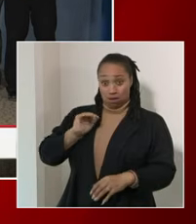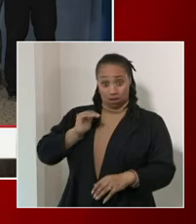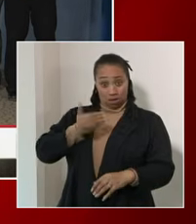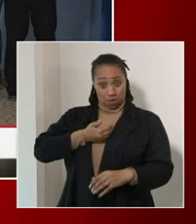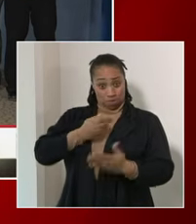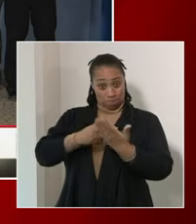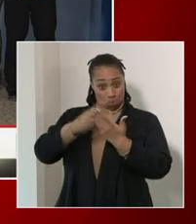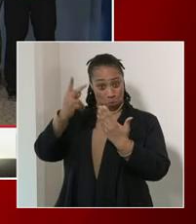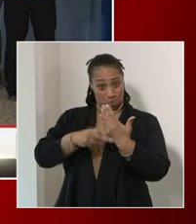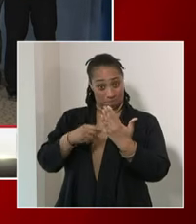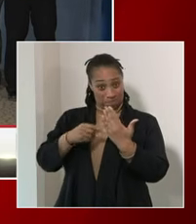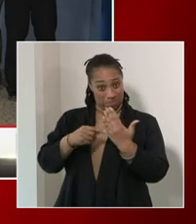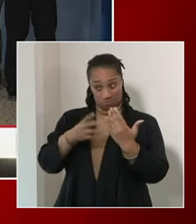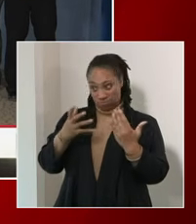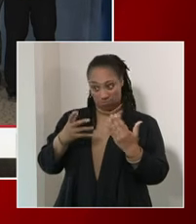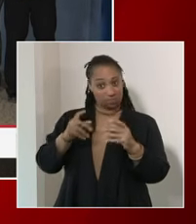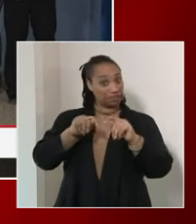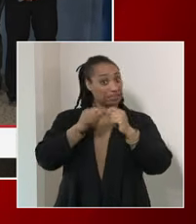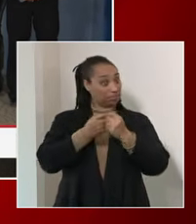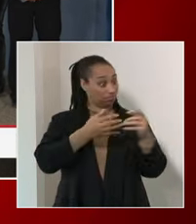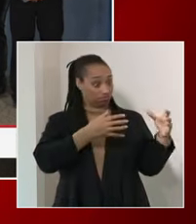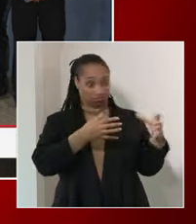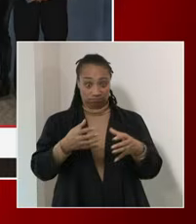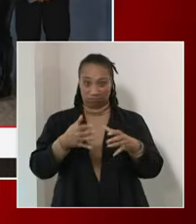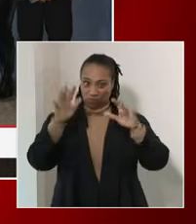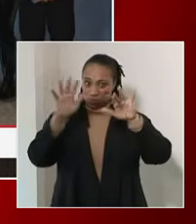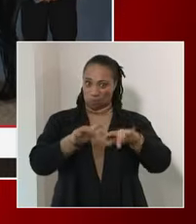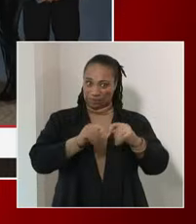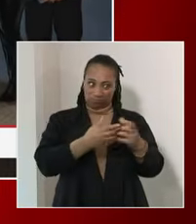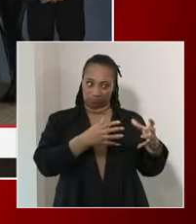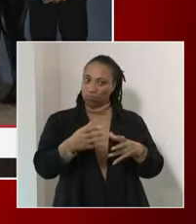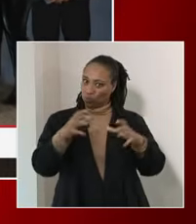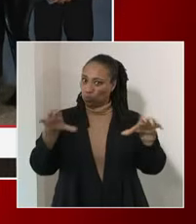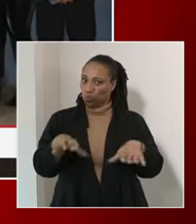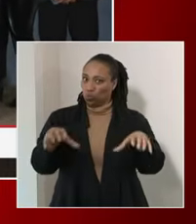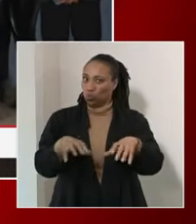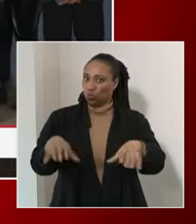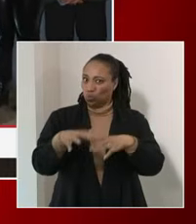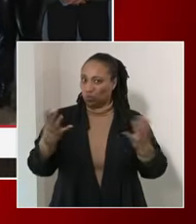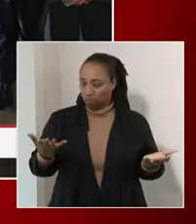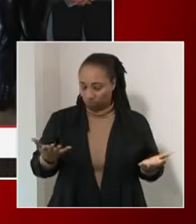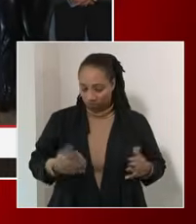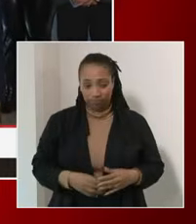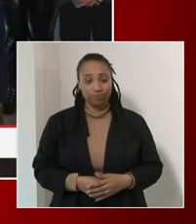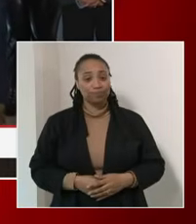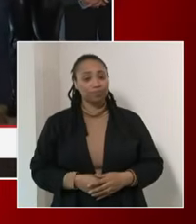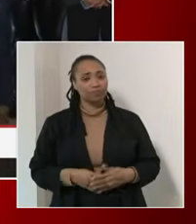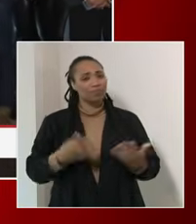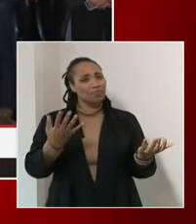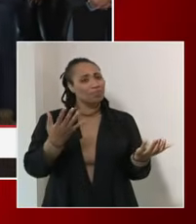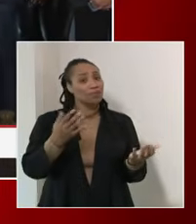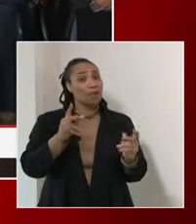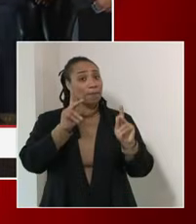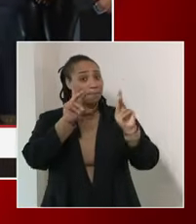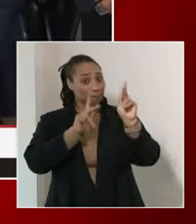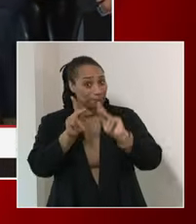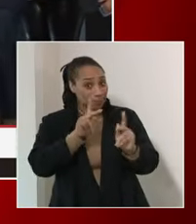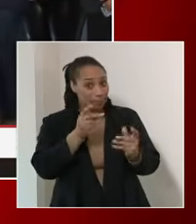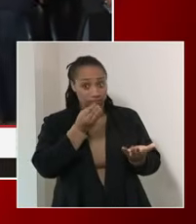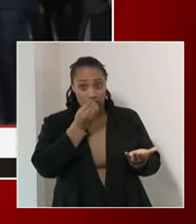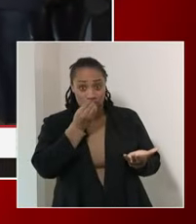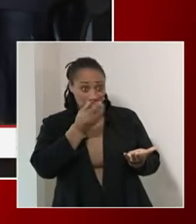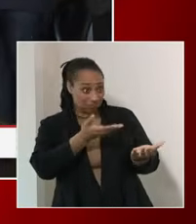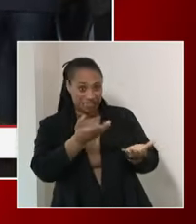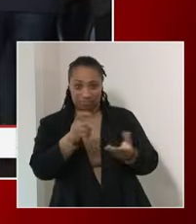snow team, and for people, as has been mentioned, there are also food deliveries and the like that we